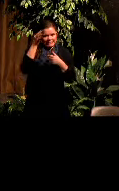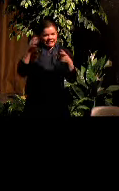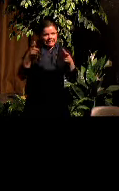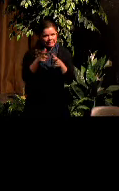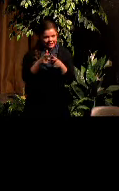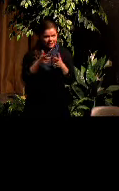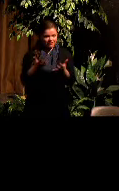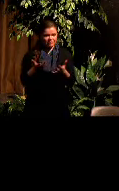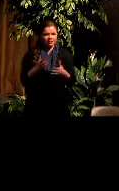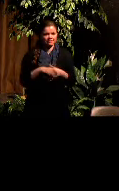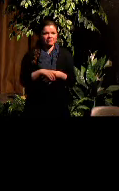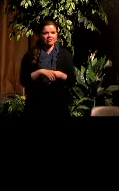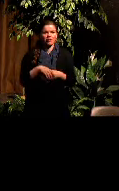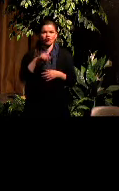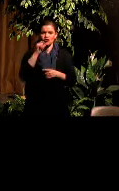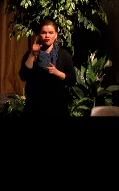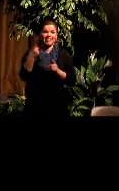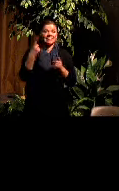things happening on their wintering grounds.